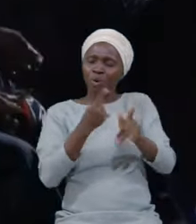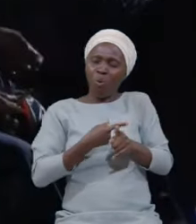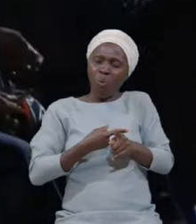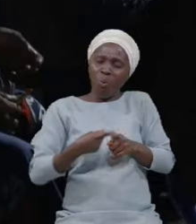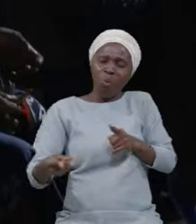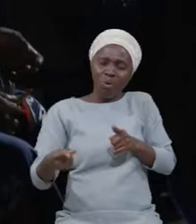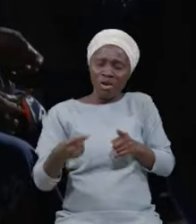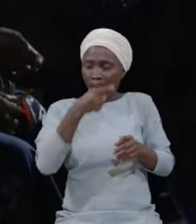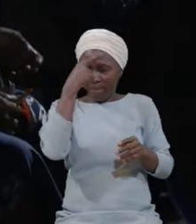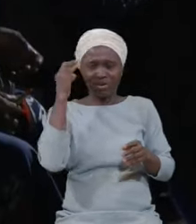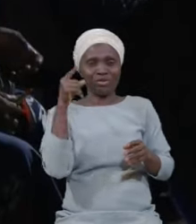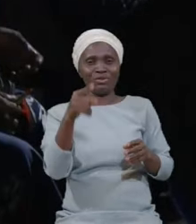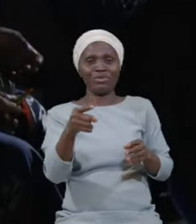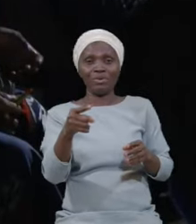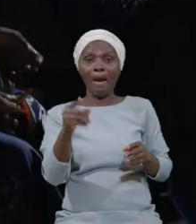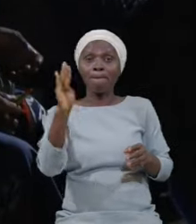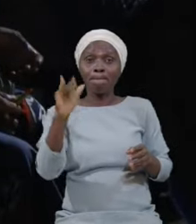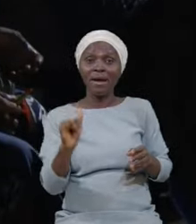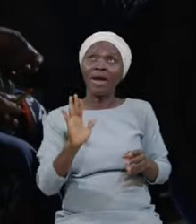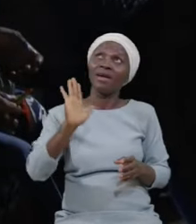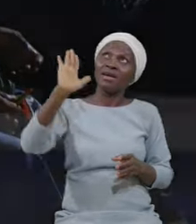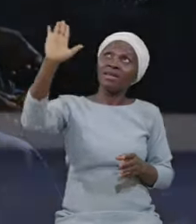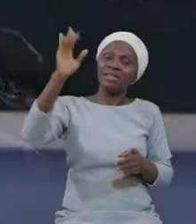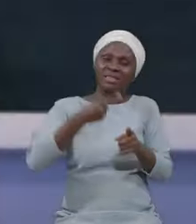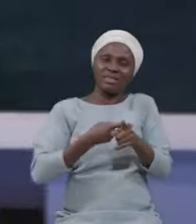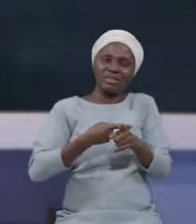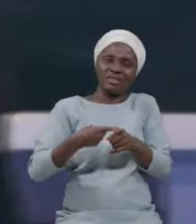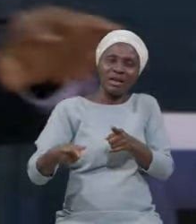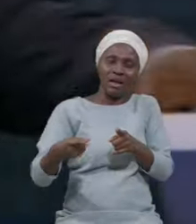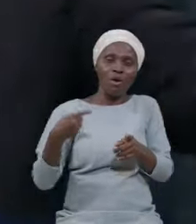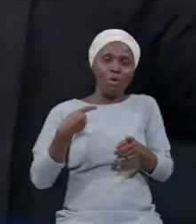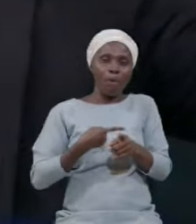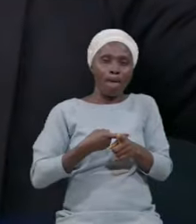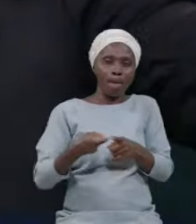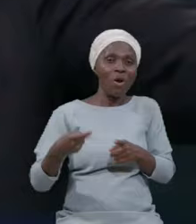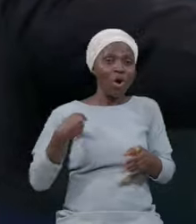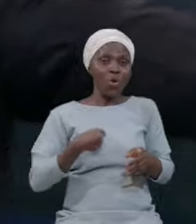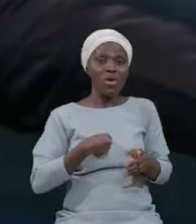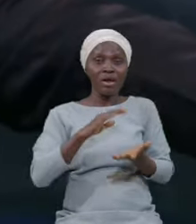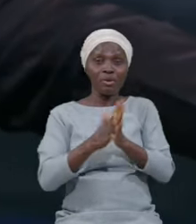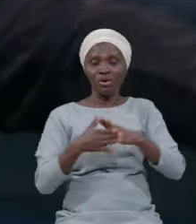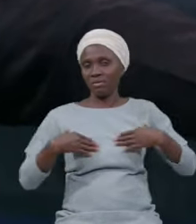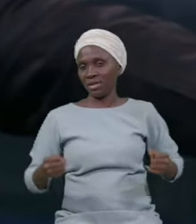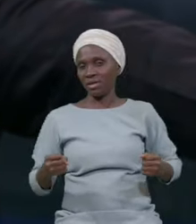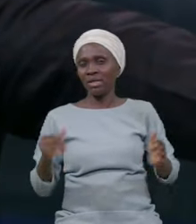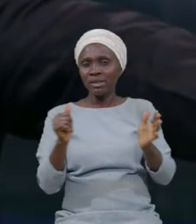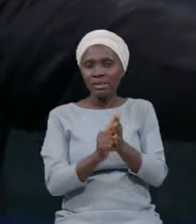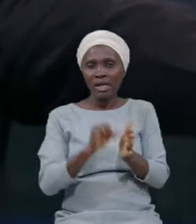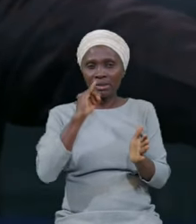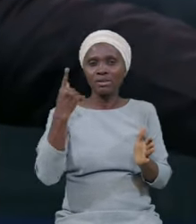are healed. That's the decree of the Messiah and the Prince. And now the